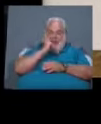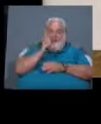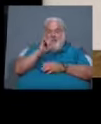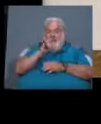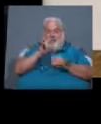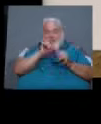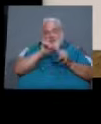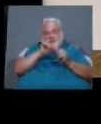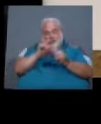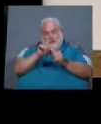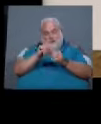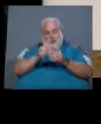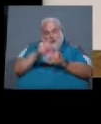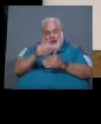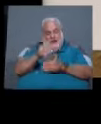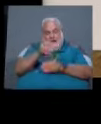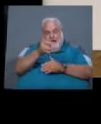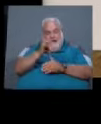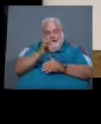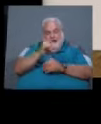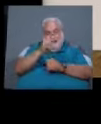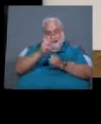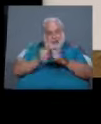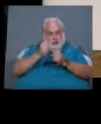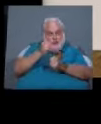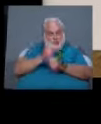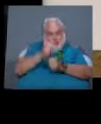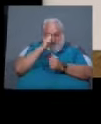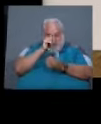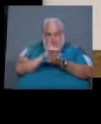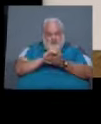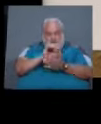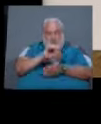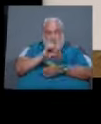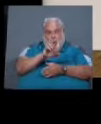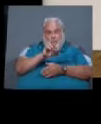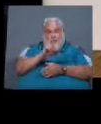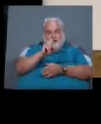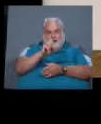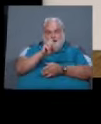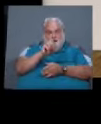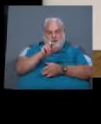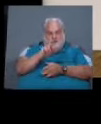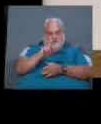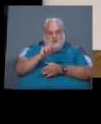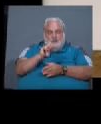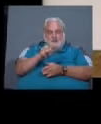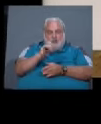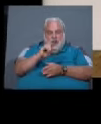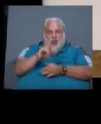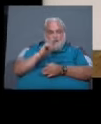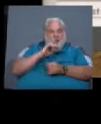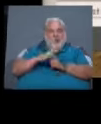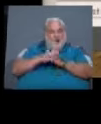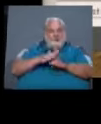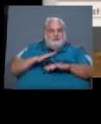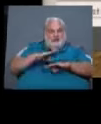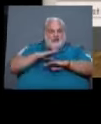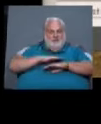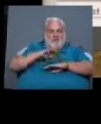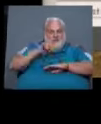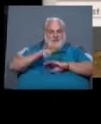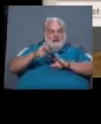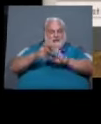will continue over the next 18 years, and we believe that Crescent Chenal will help meet that demand. Next slide